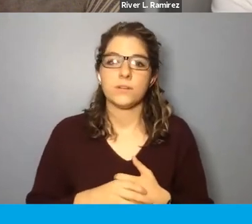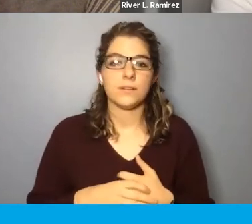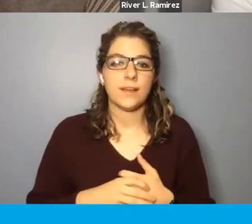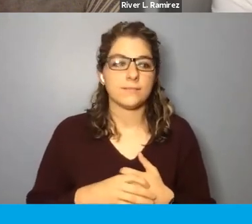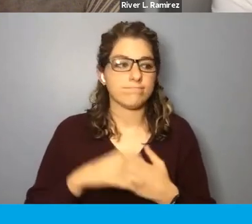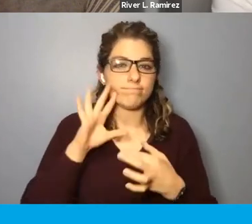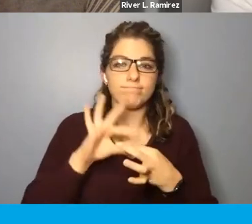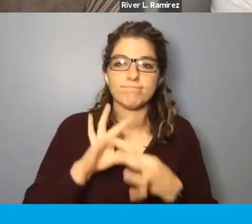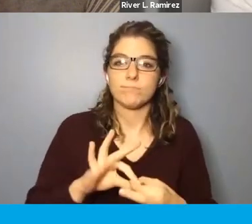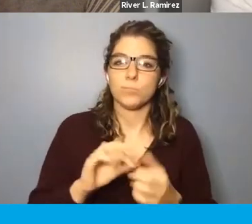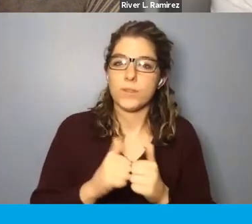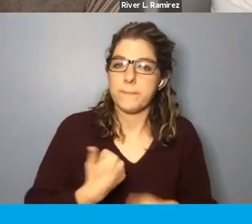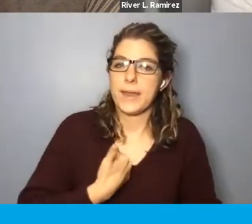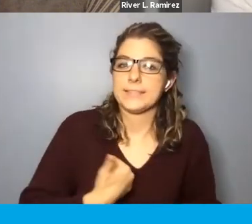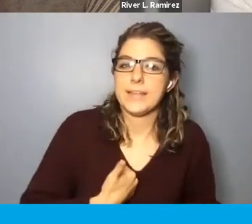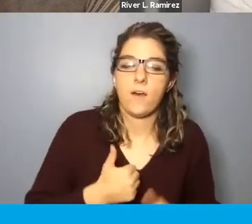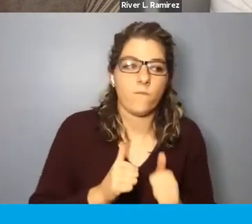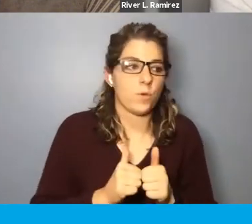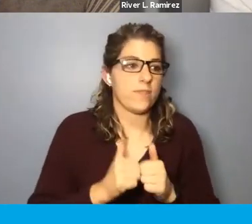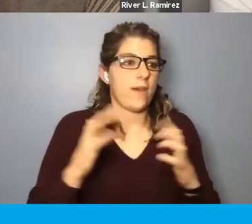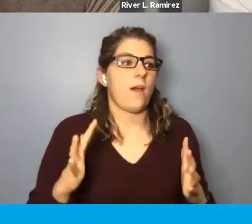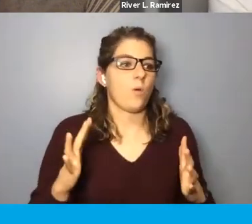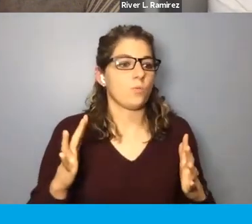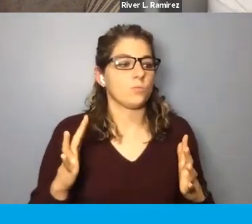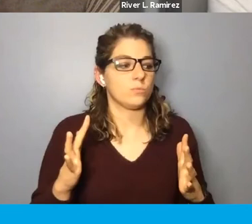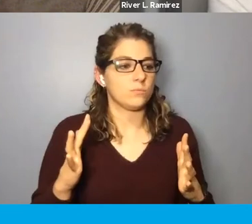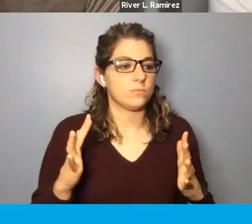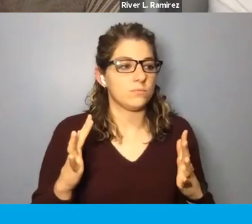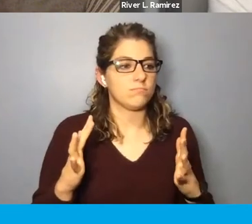with myself without thinking of the